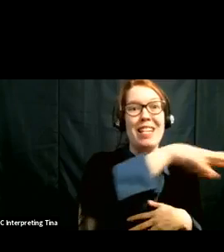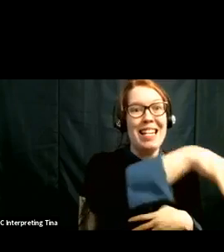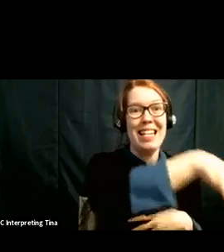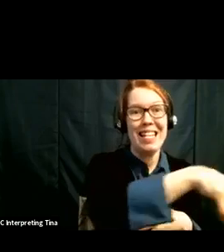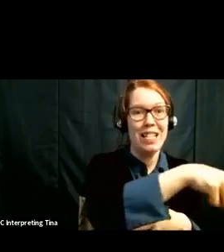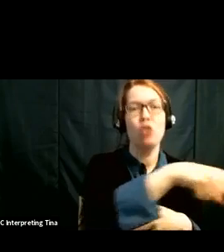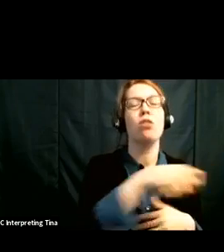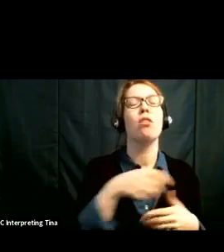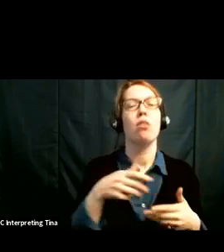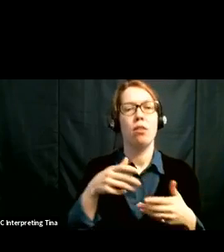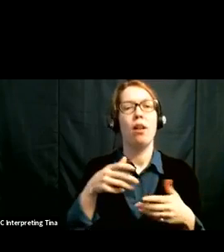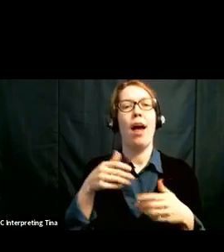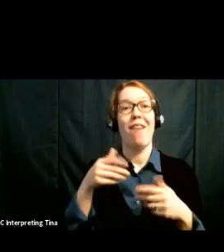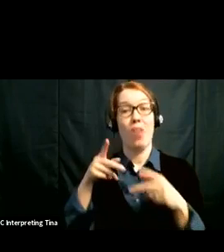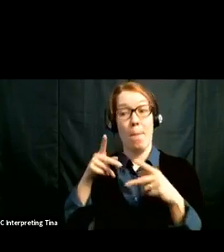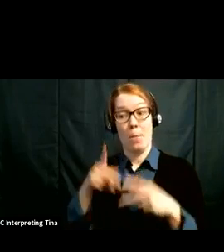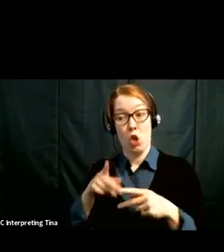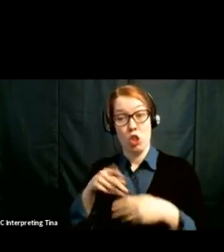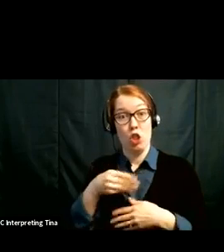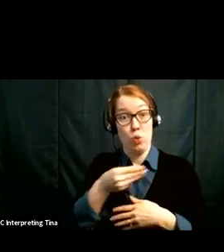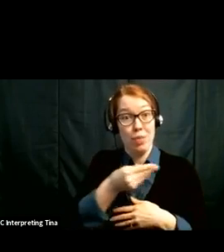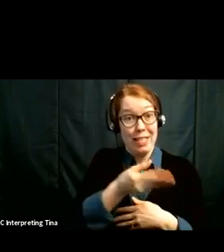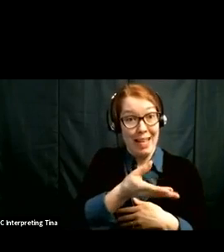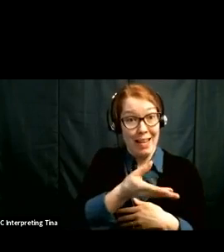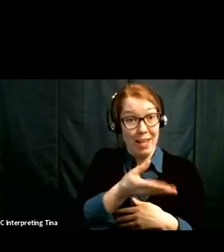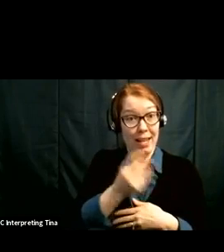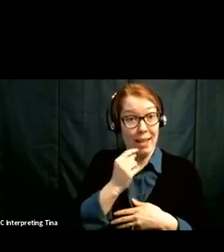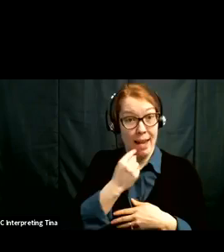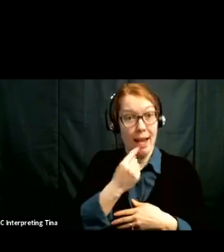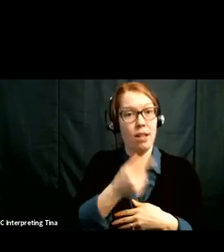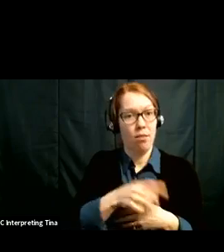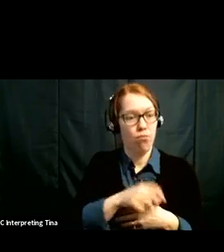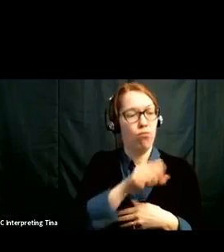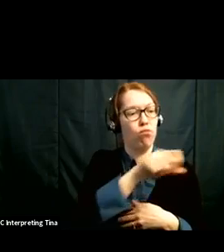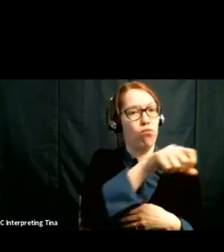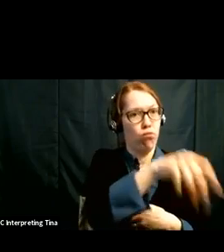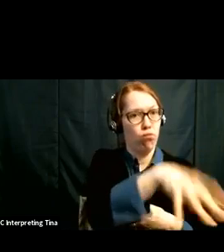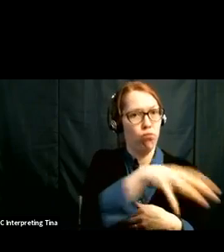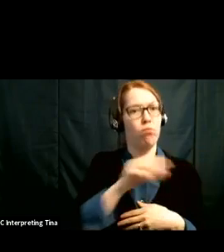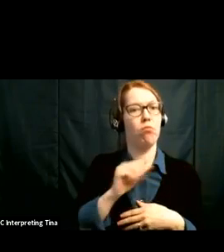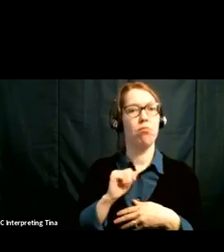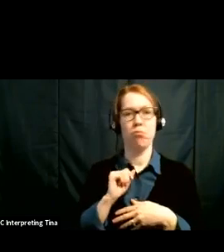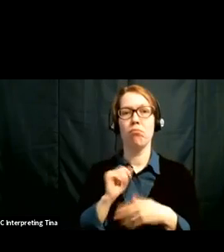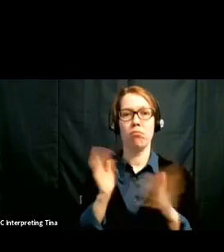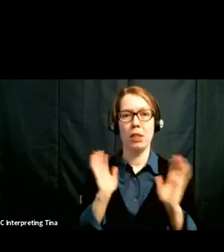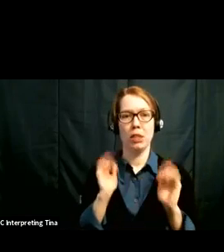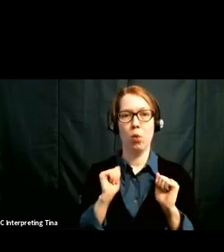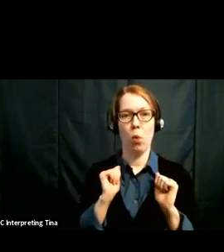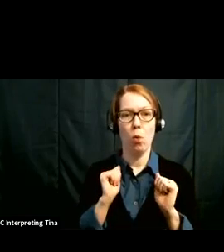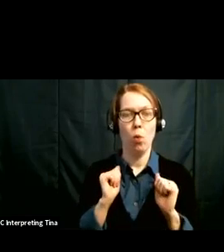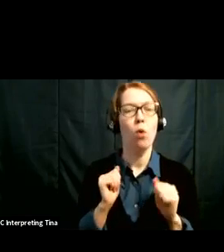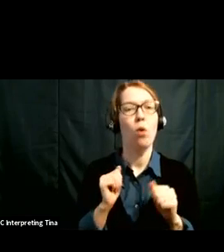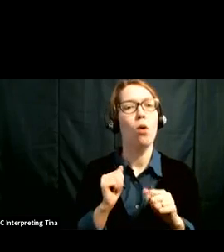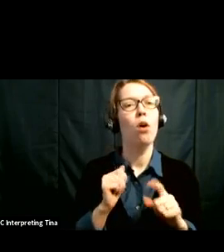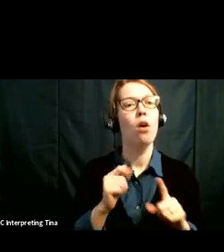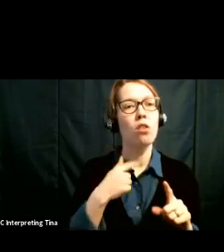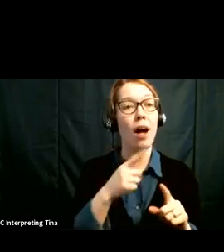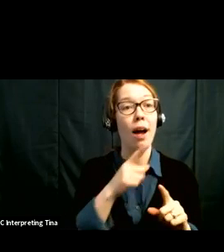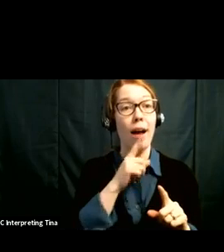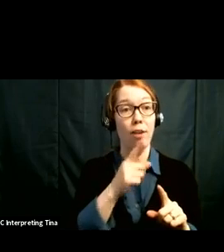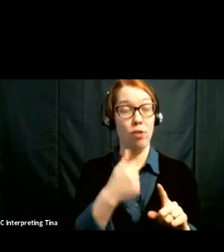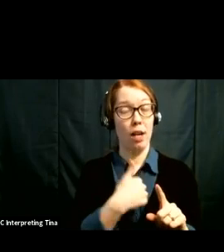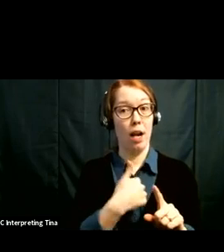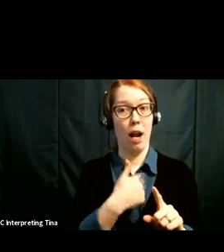that nature. Make sure that, again, that the individual who's passing out actually drops it in the bowl. Also then too, I'm going to